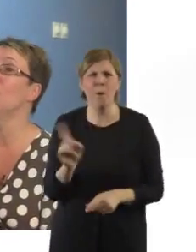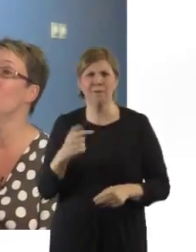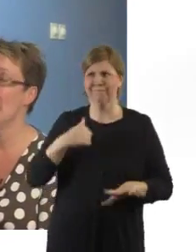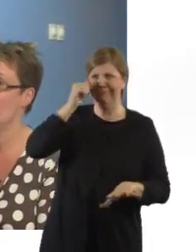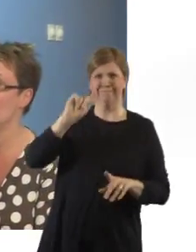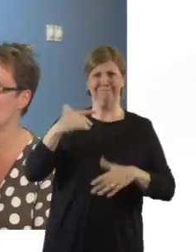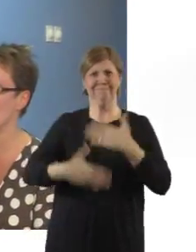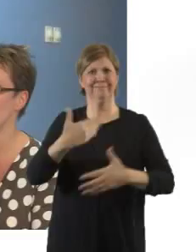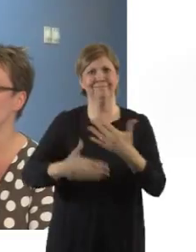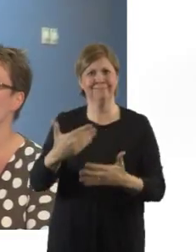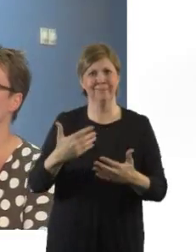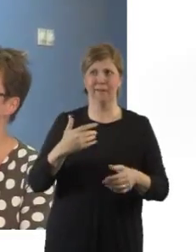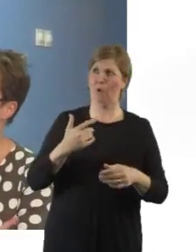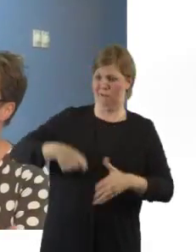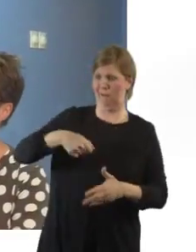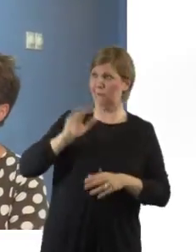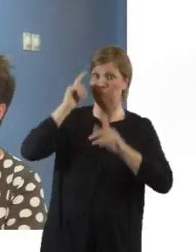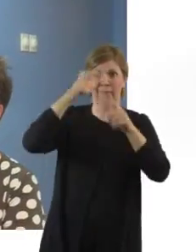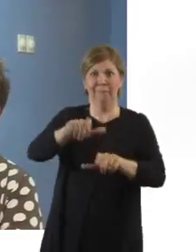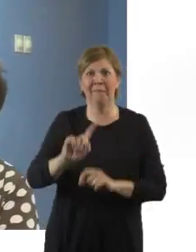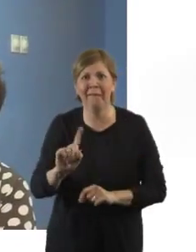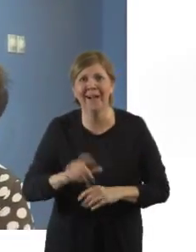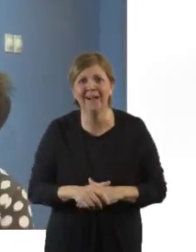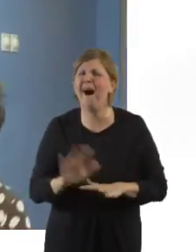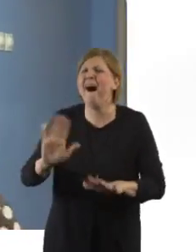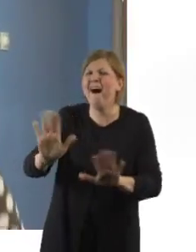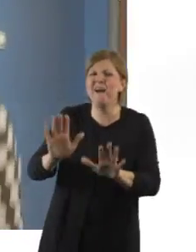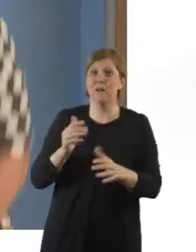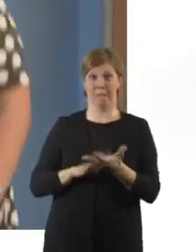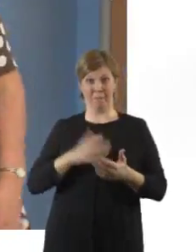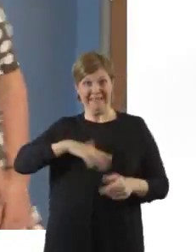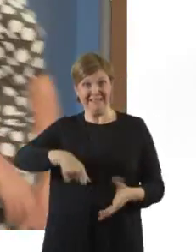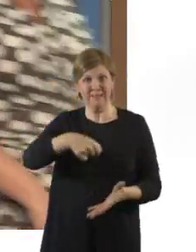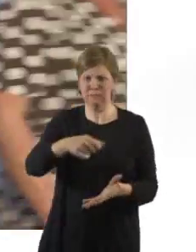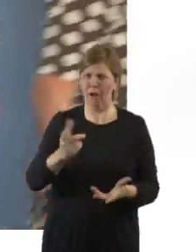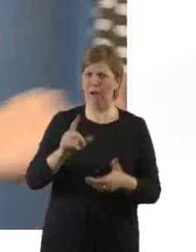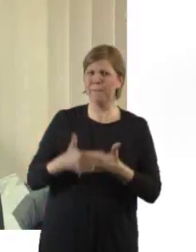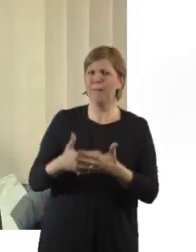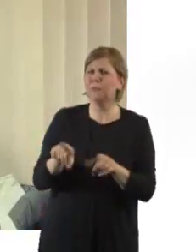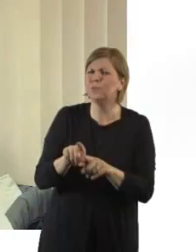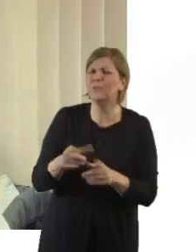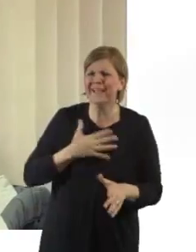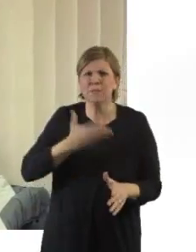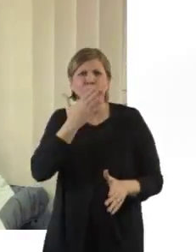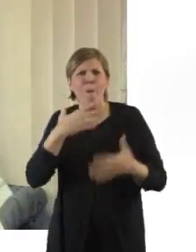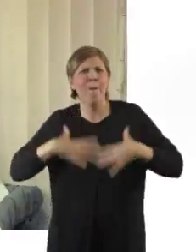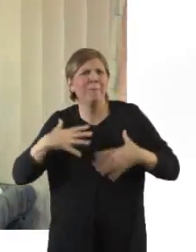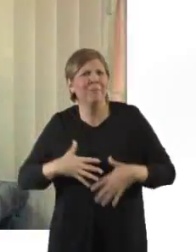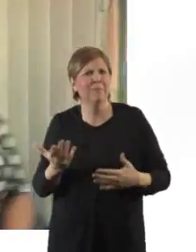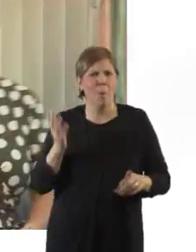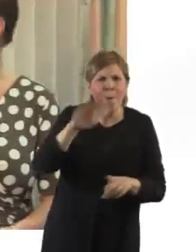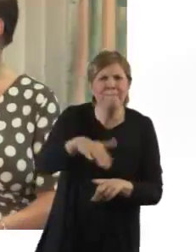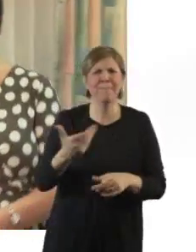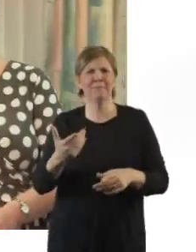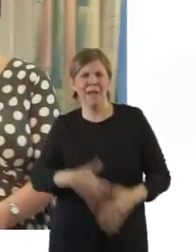going home, nappies, etc. But I do have a bag that I've packed over here so we can have a look at that. And we recommend 2